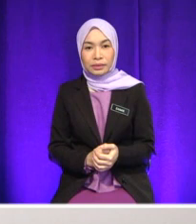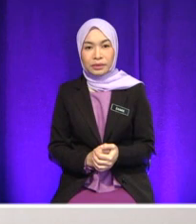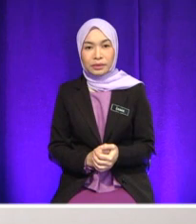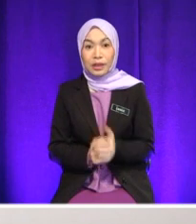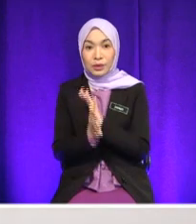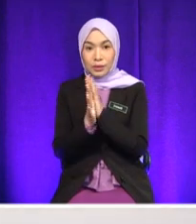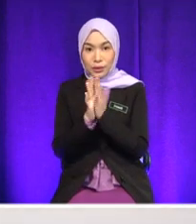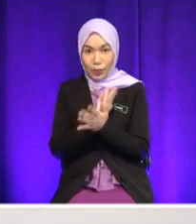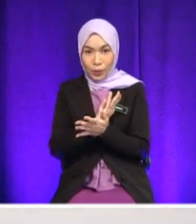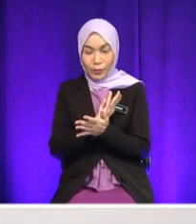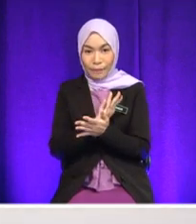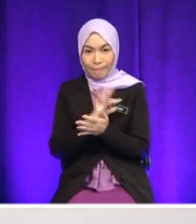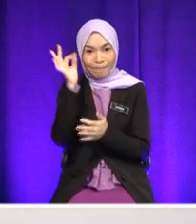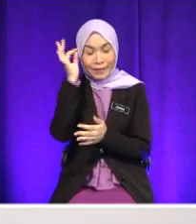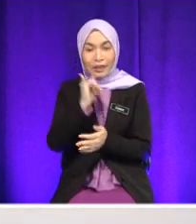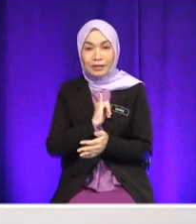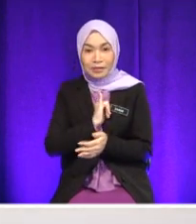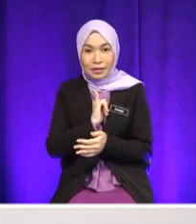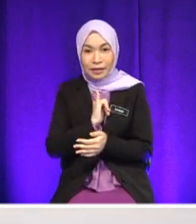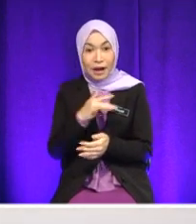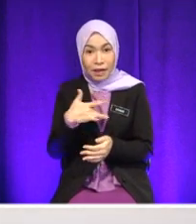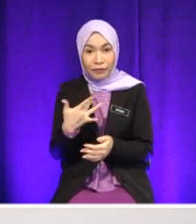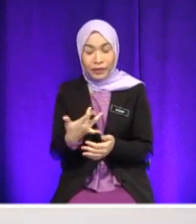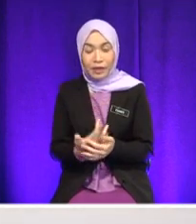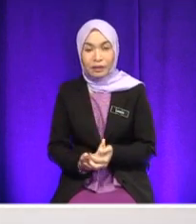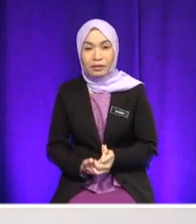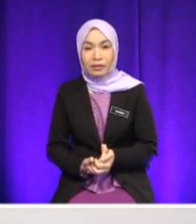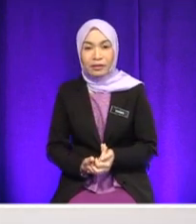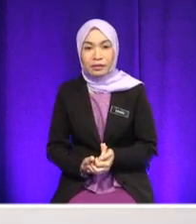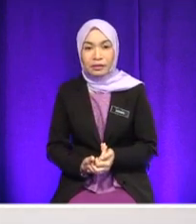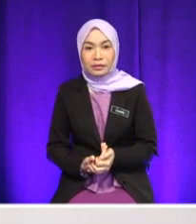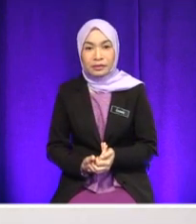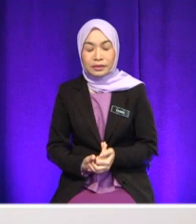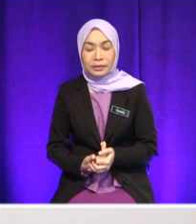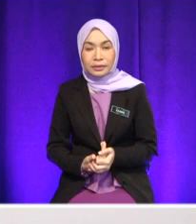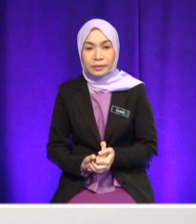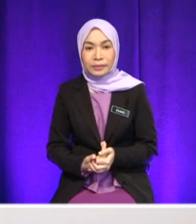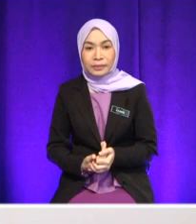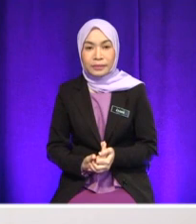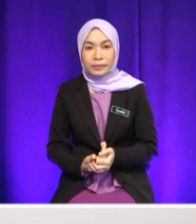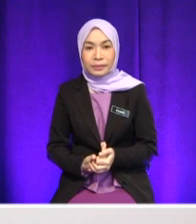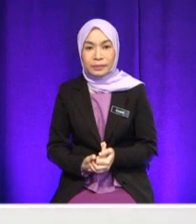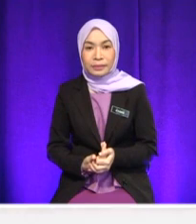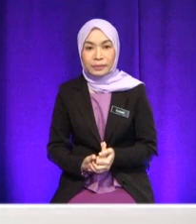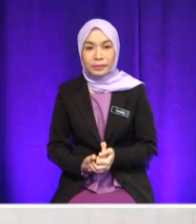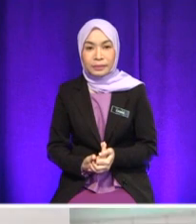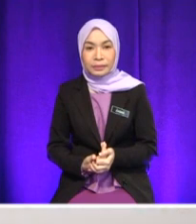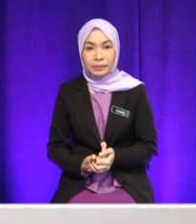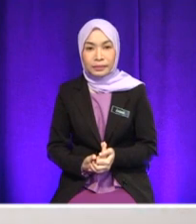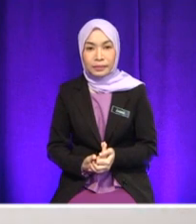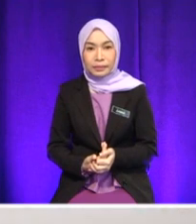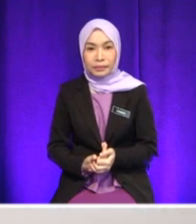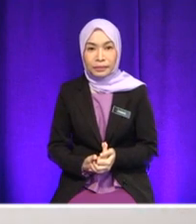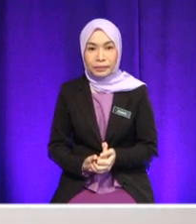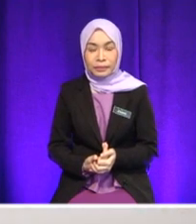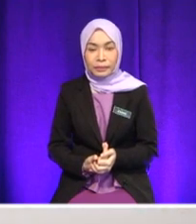So, my opinion, I would choose to record a radio advertisement. This is Okay. because Hannah can use a brainwashing slogan for a